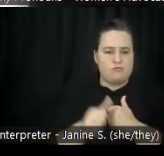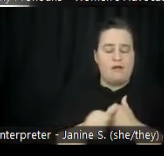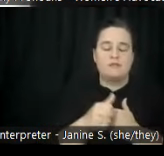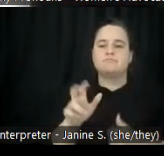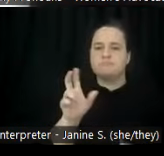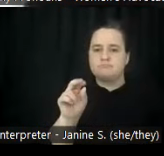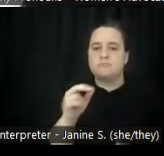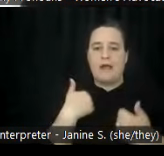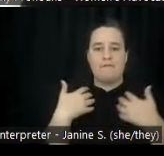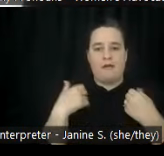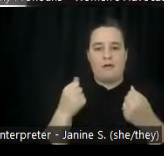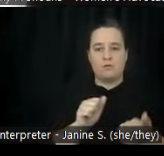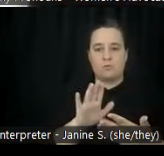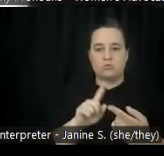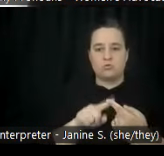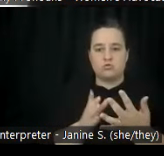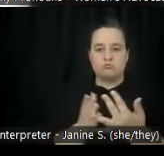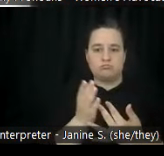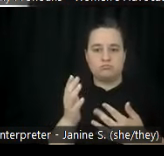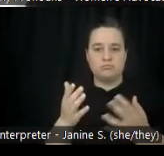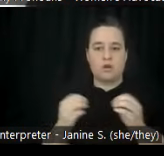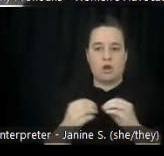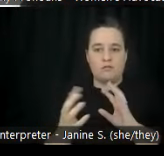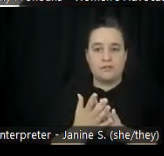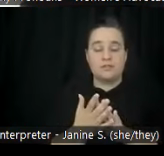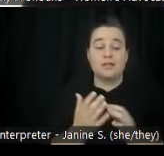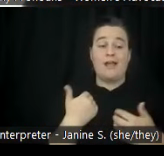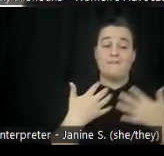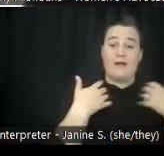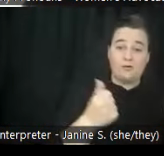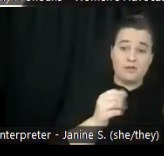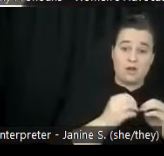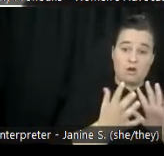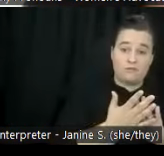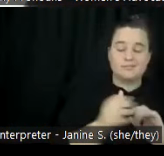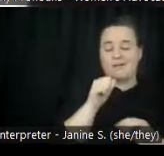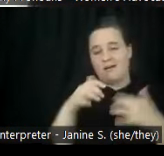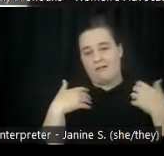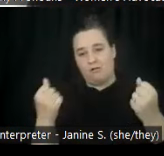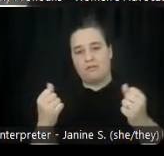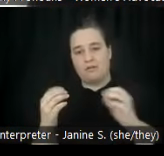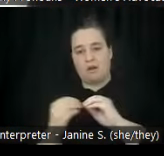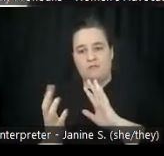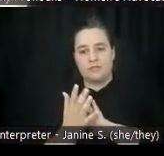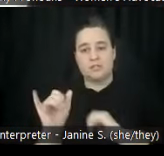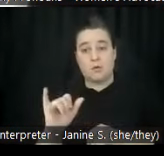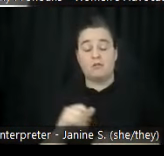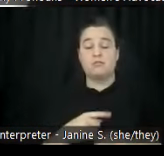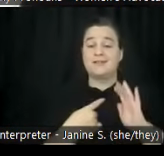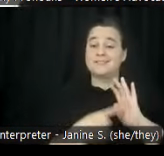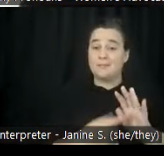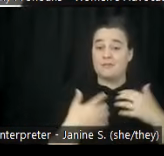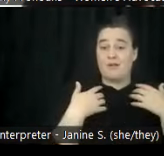navigate conflict. And there are healthy conflicts and unhealthy conflicts as well. So some example of healthy conflict is